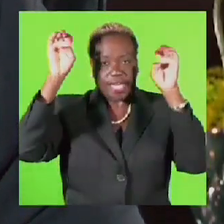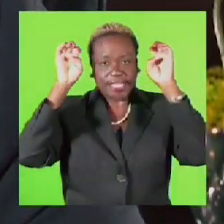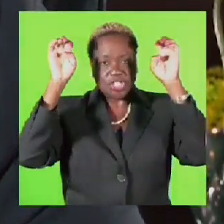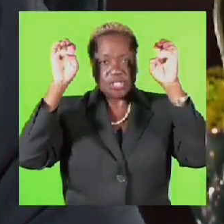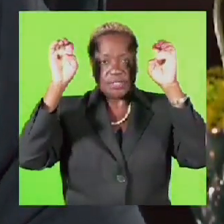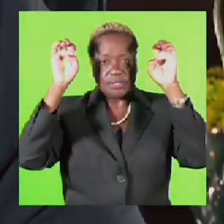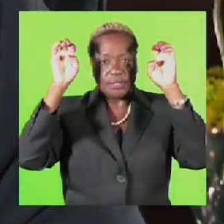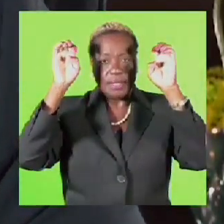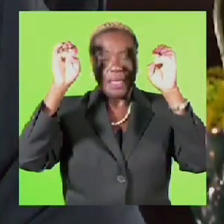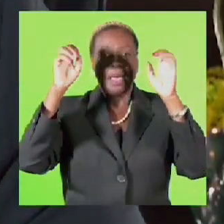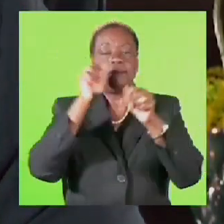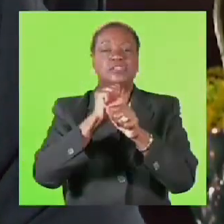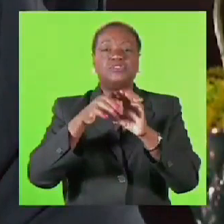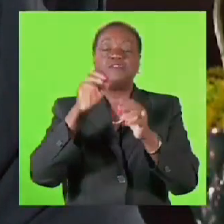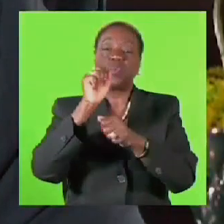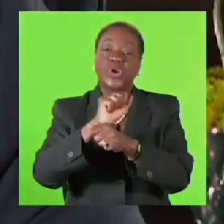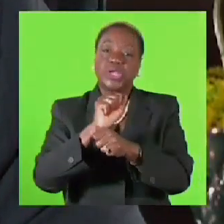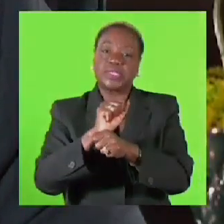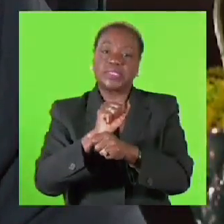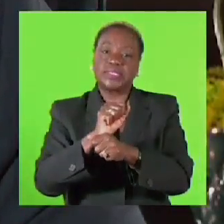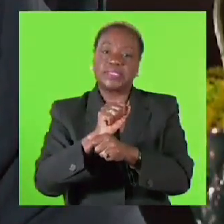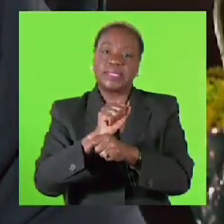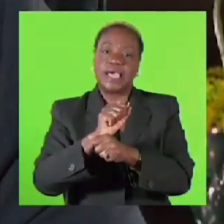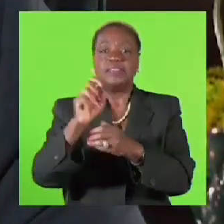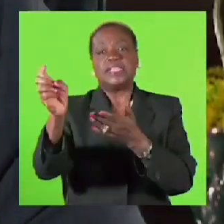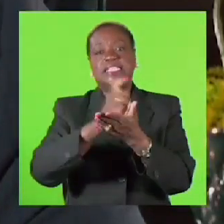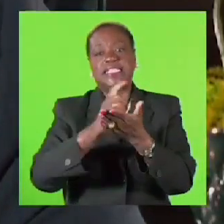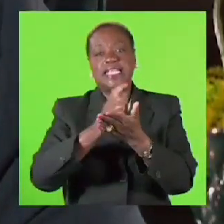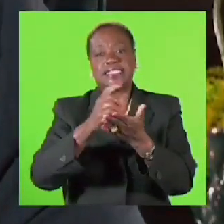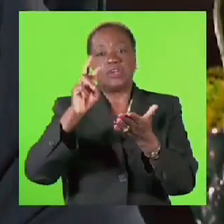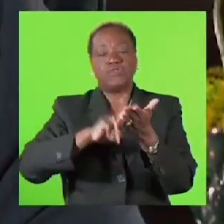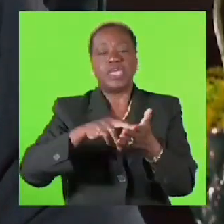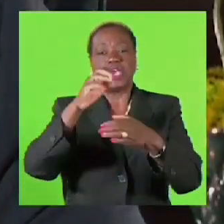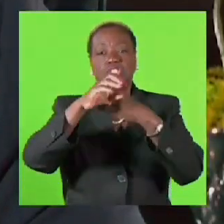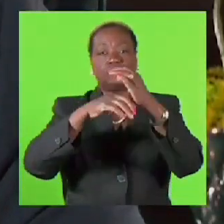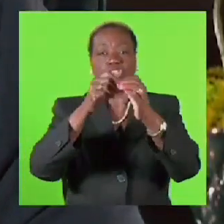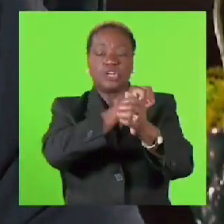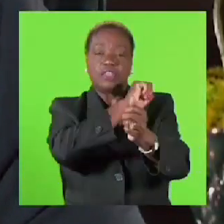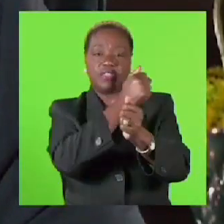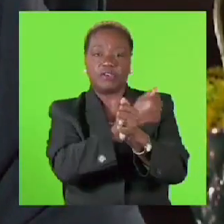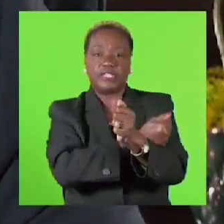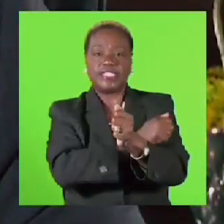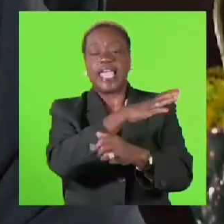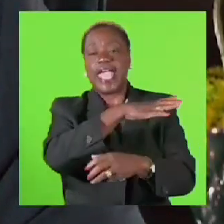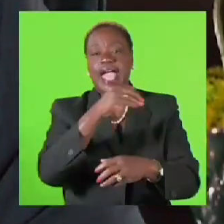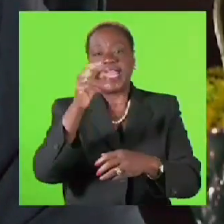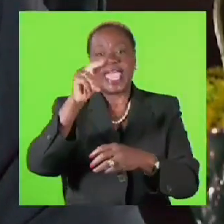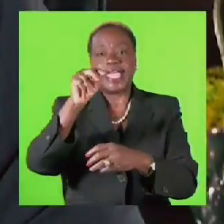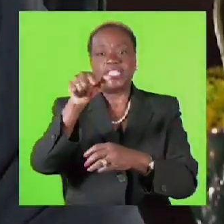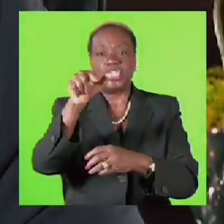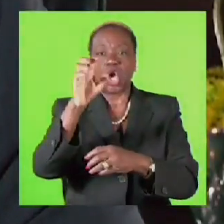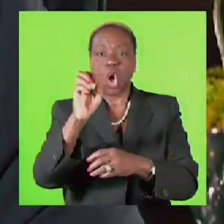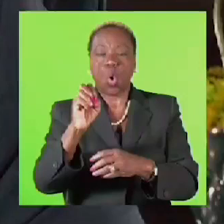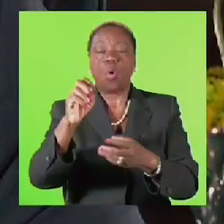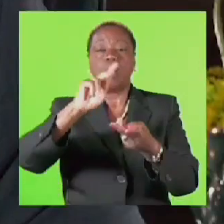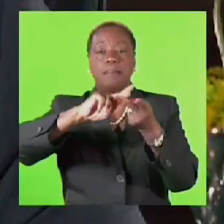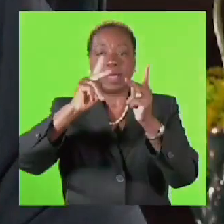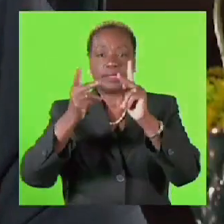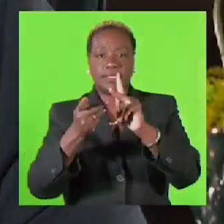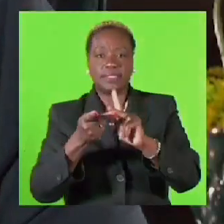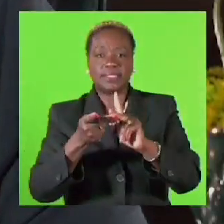Education, Ministry of Works, the Disaster Reconstruction Authority, and NGO